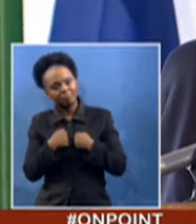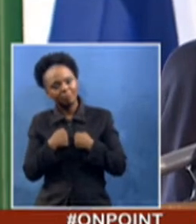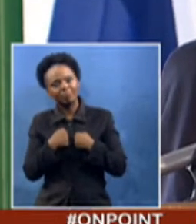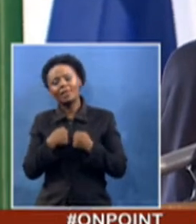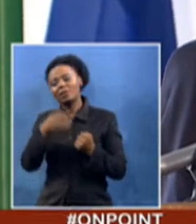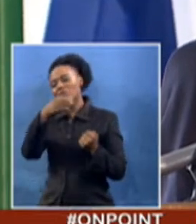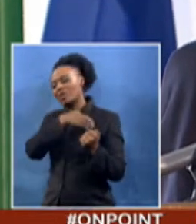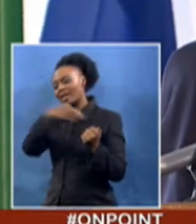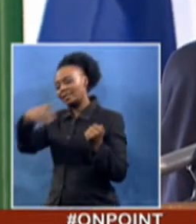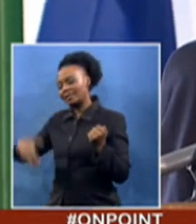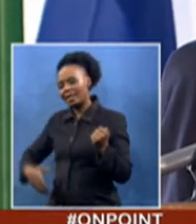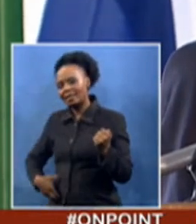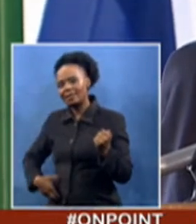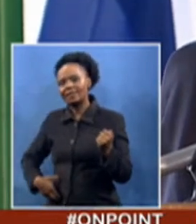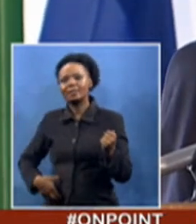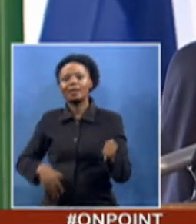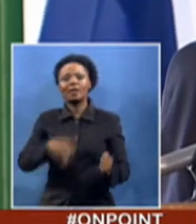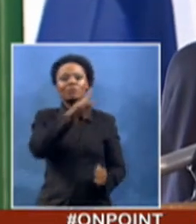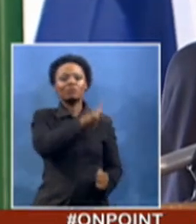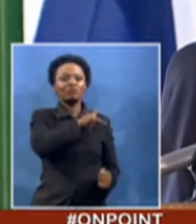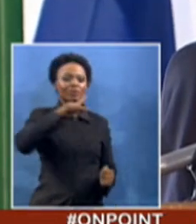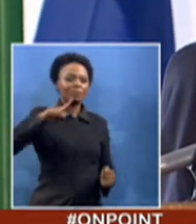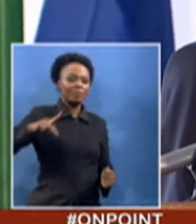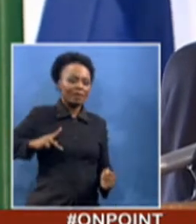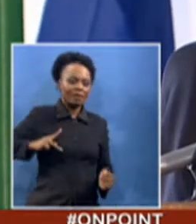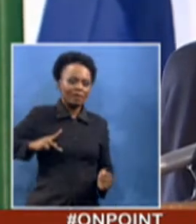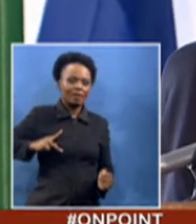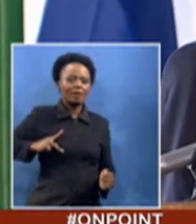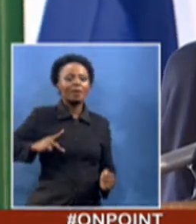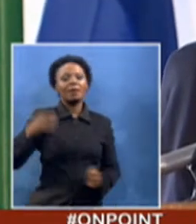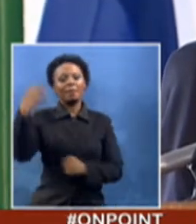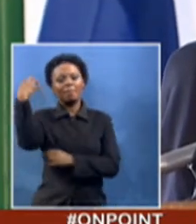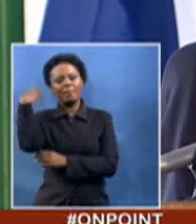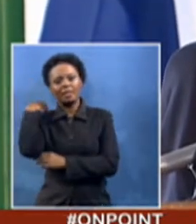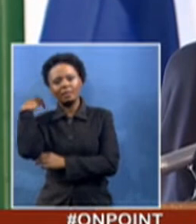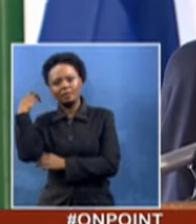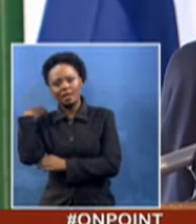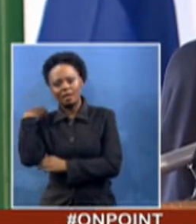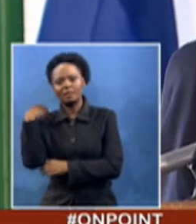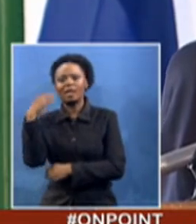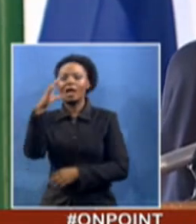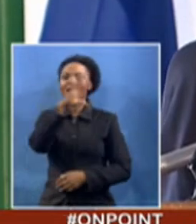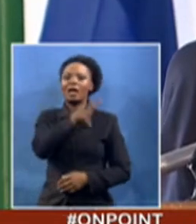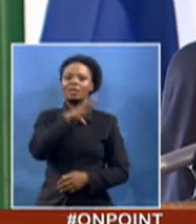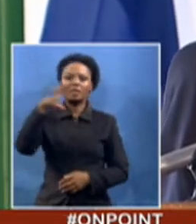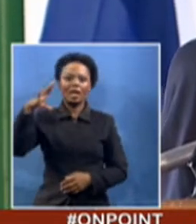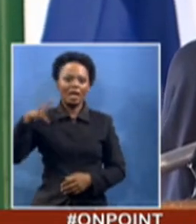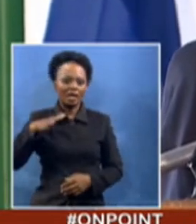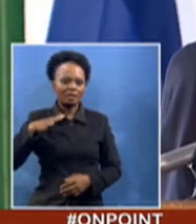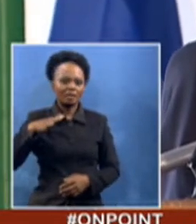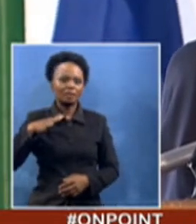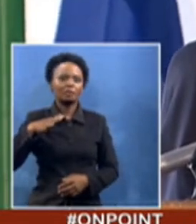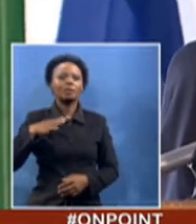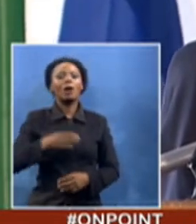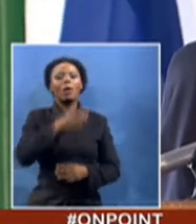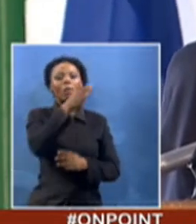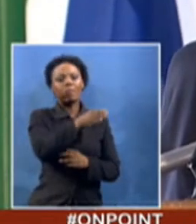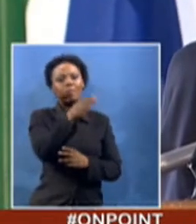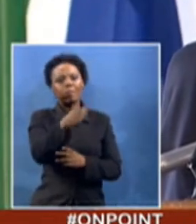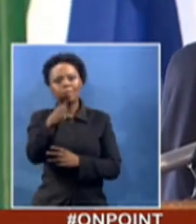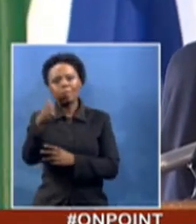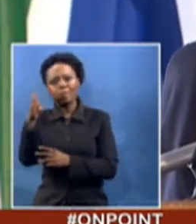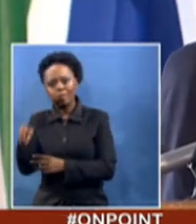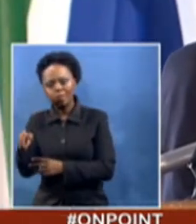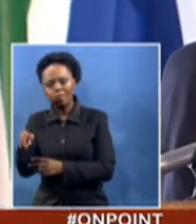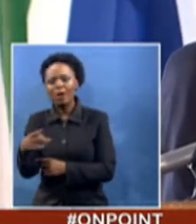President, the Premier, and all the ministers, councillors who are here, I